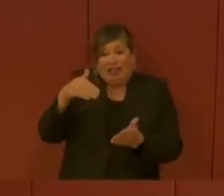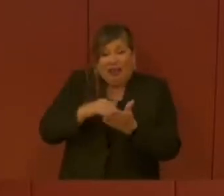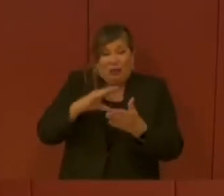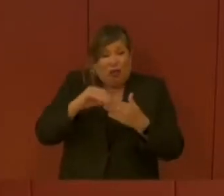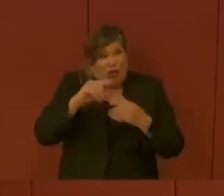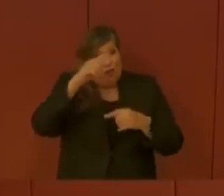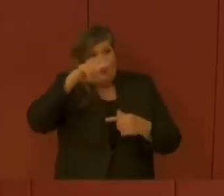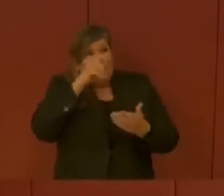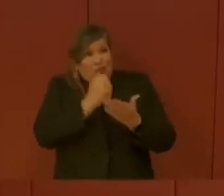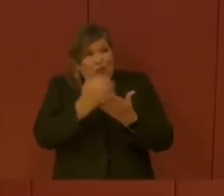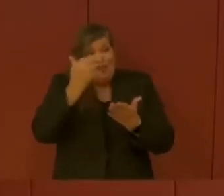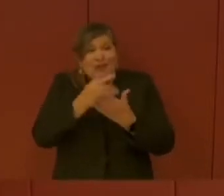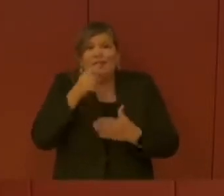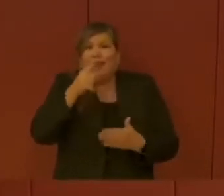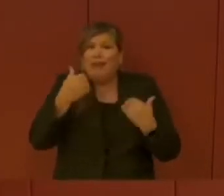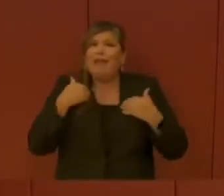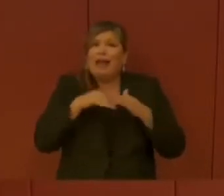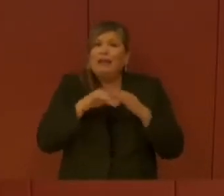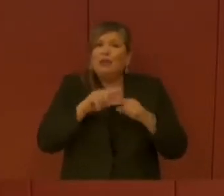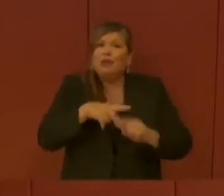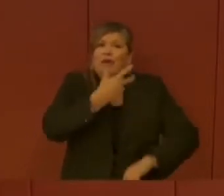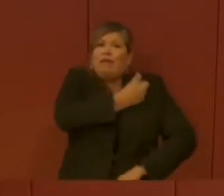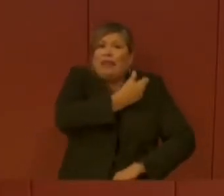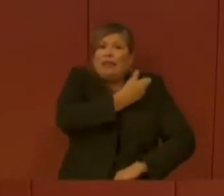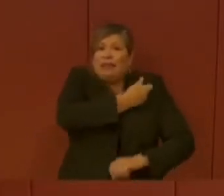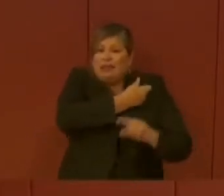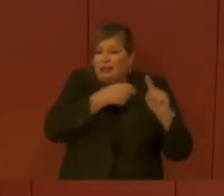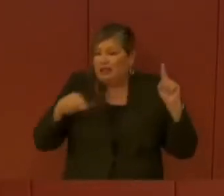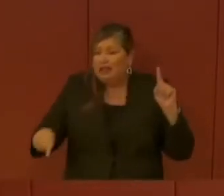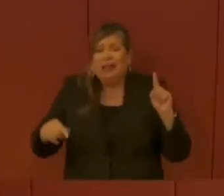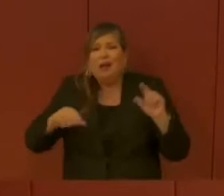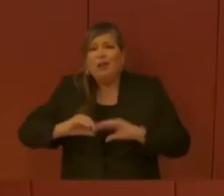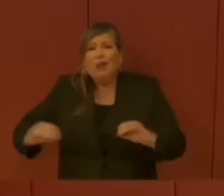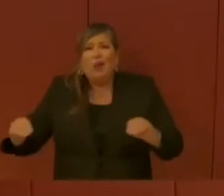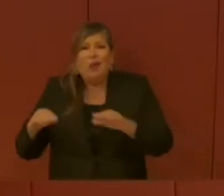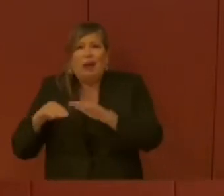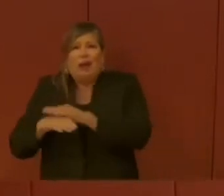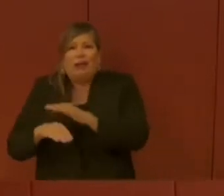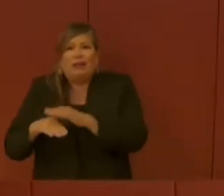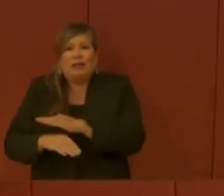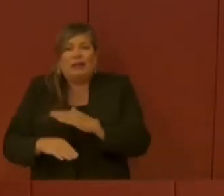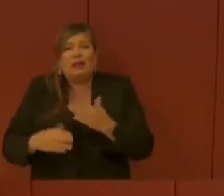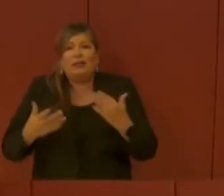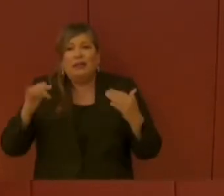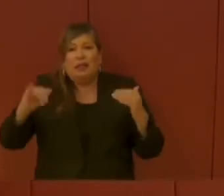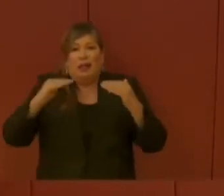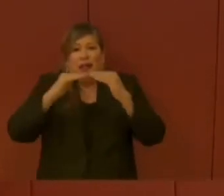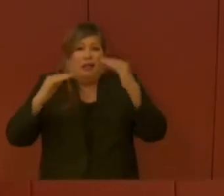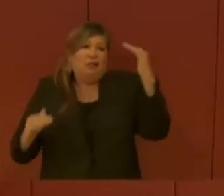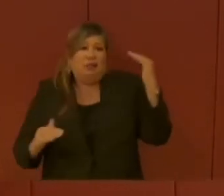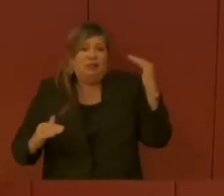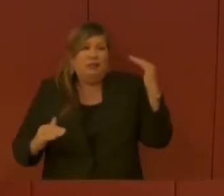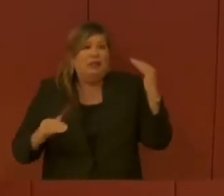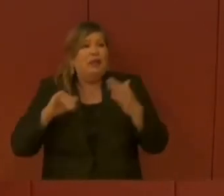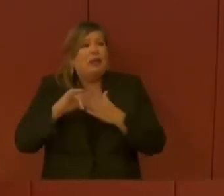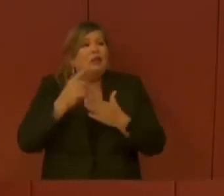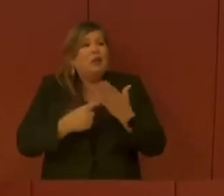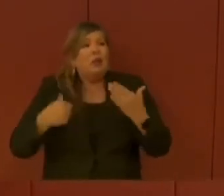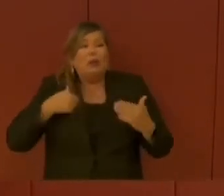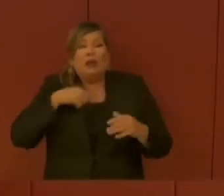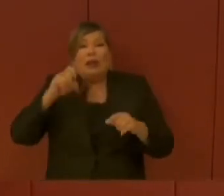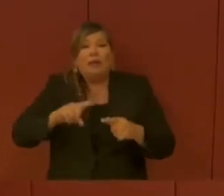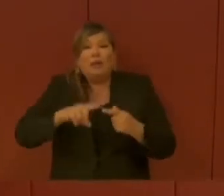the access to vaccines than those communities that have been disproportionately impacted. That is what we have